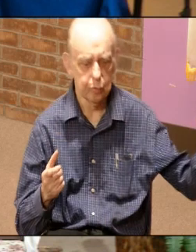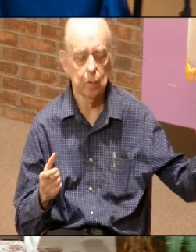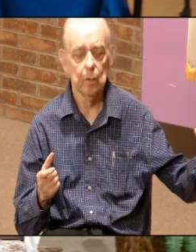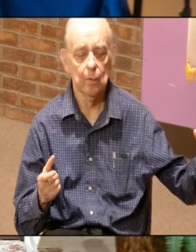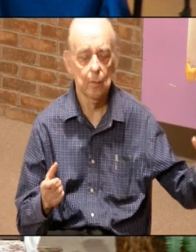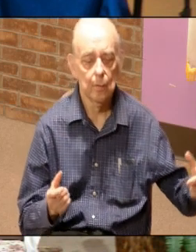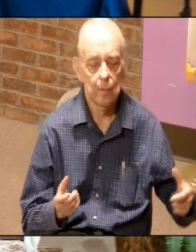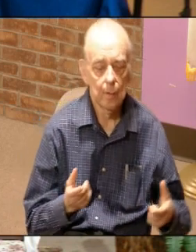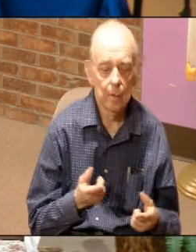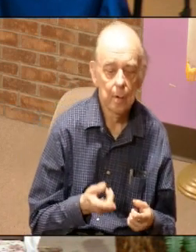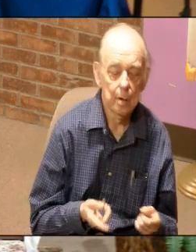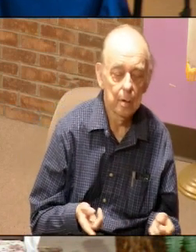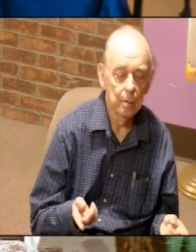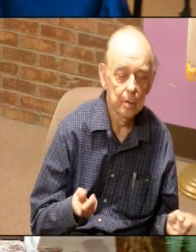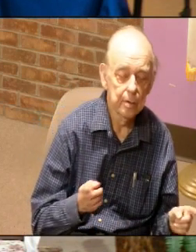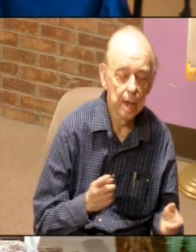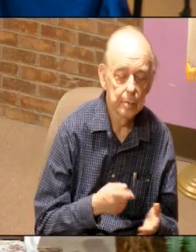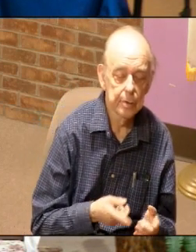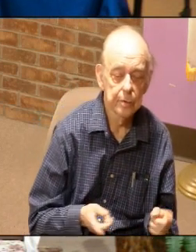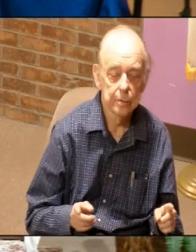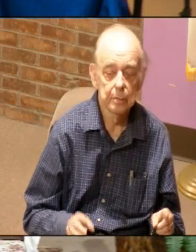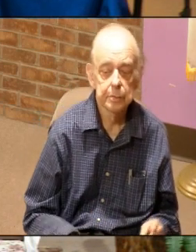And so what ends up happening?